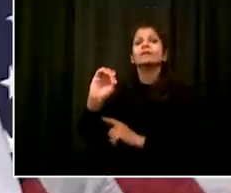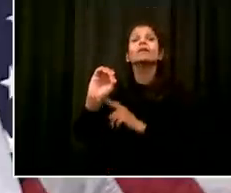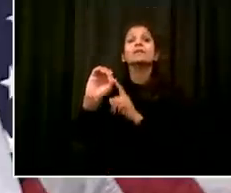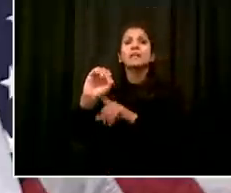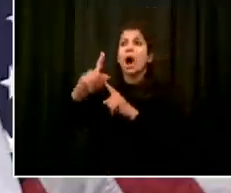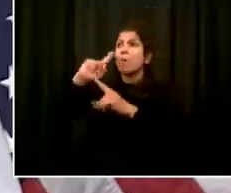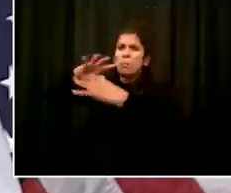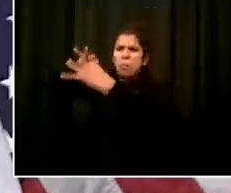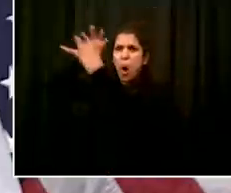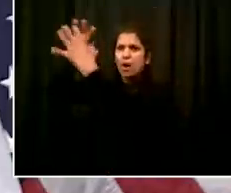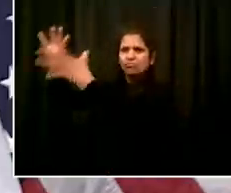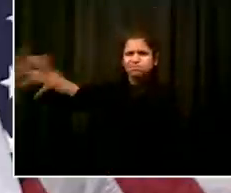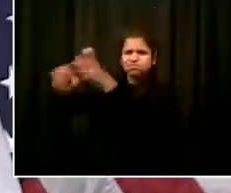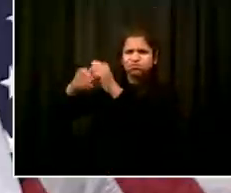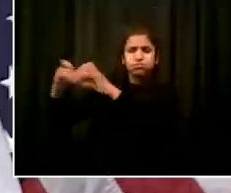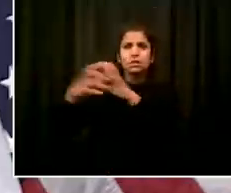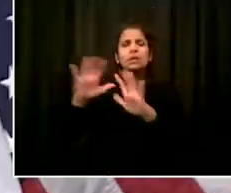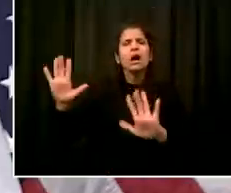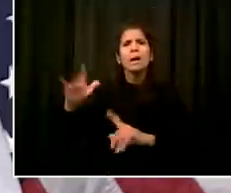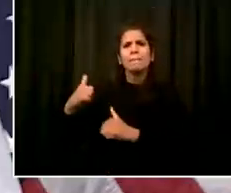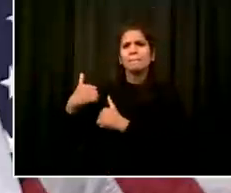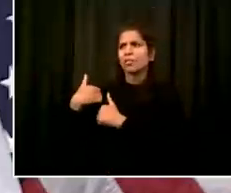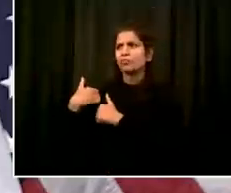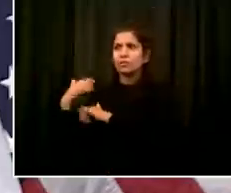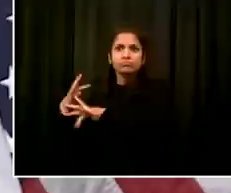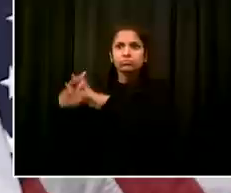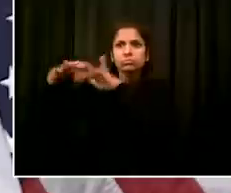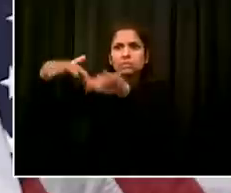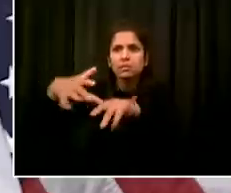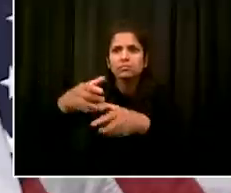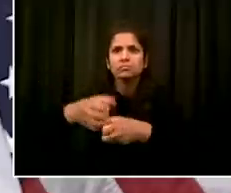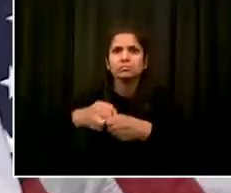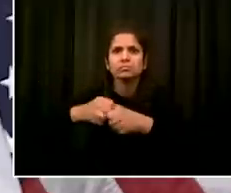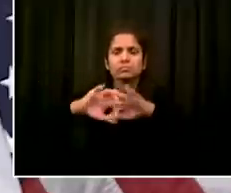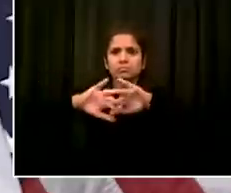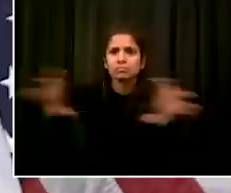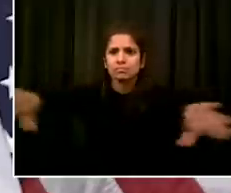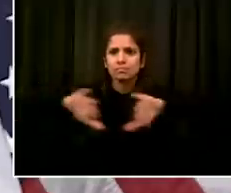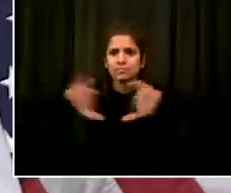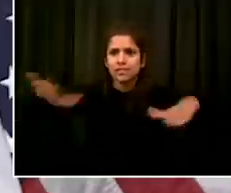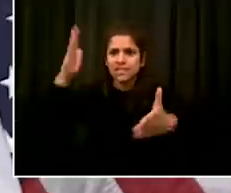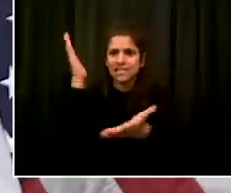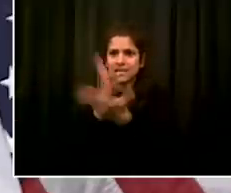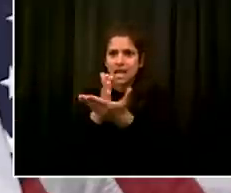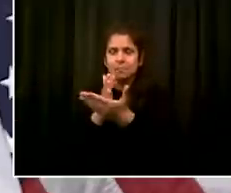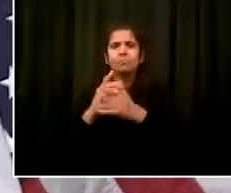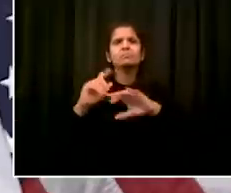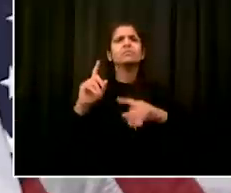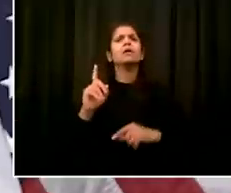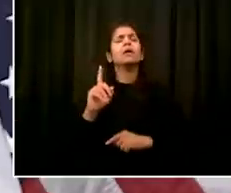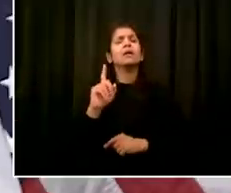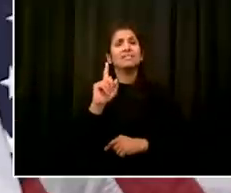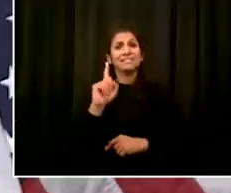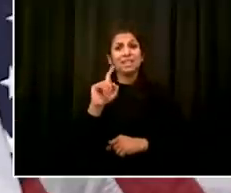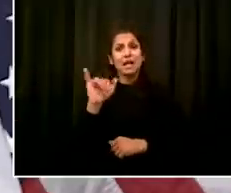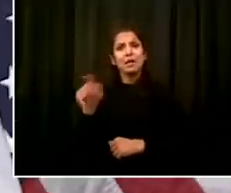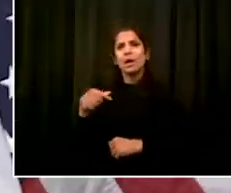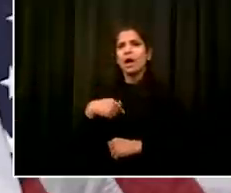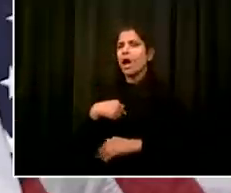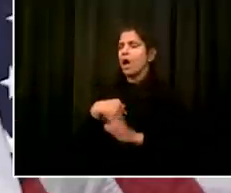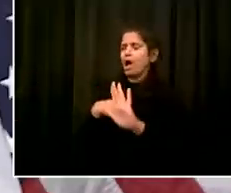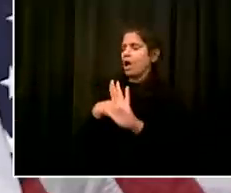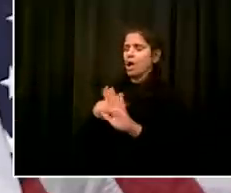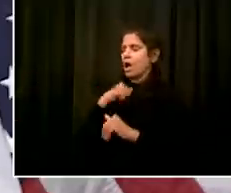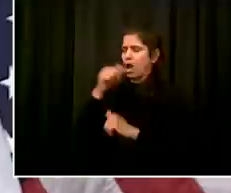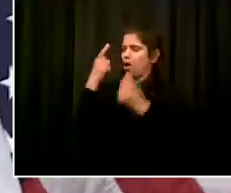period. And I think it is very sad to see our military put in such a compromised